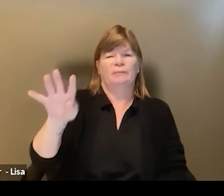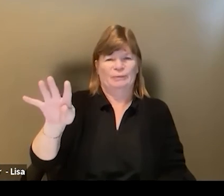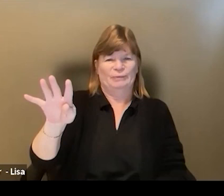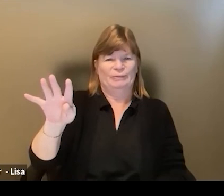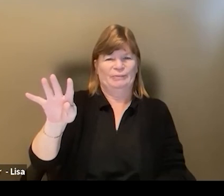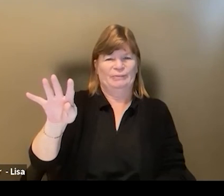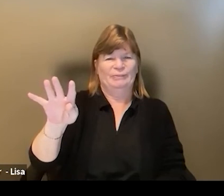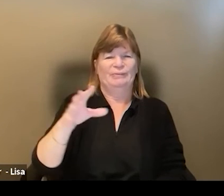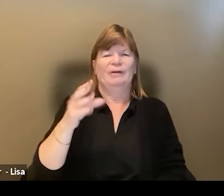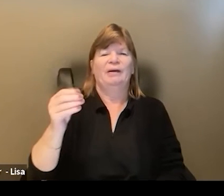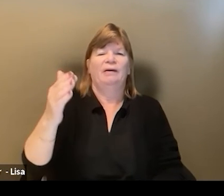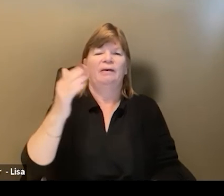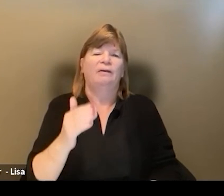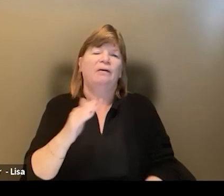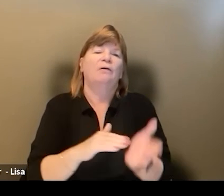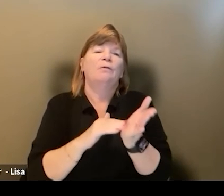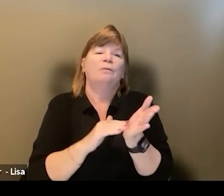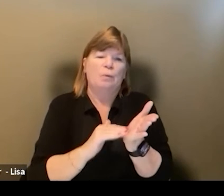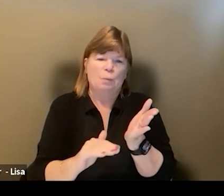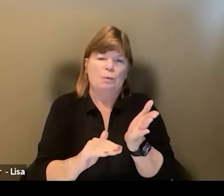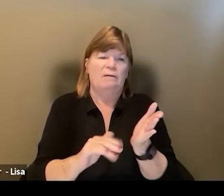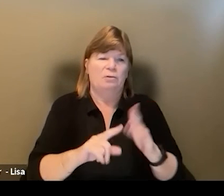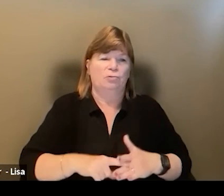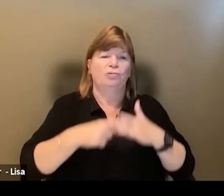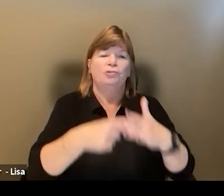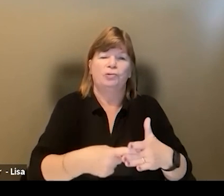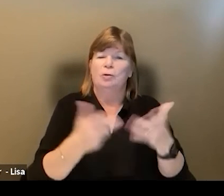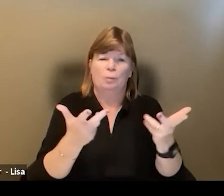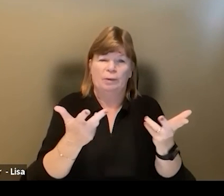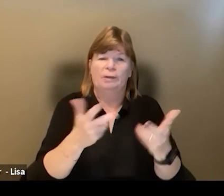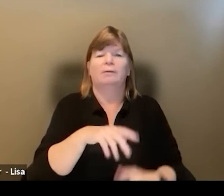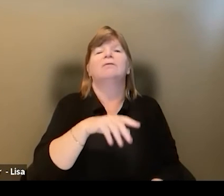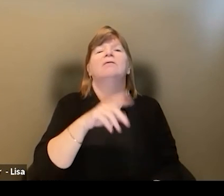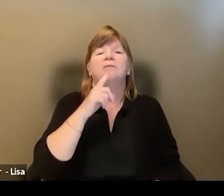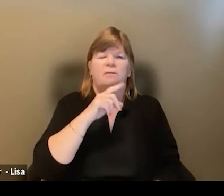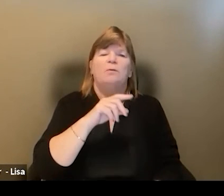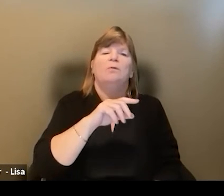2024. And then the waiver effective date will be for